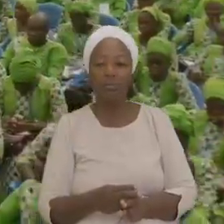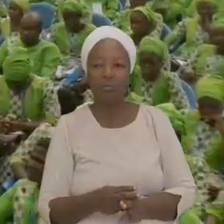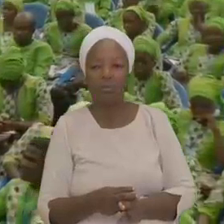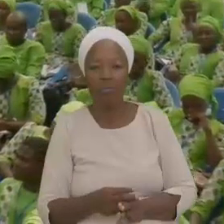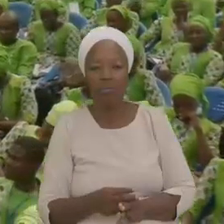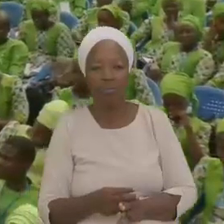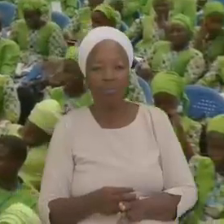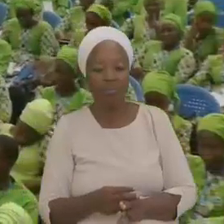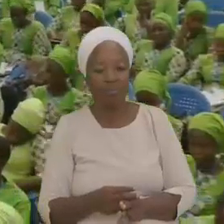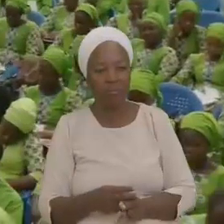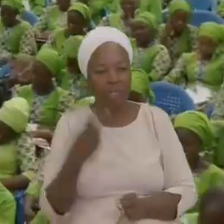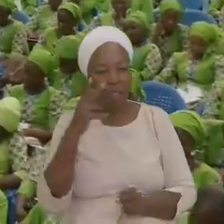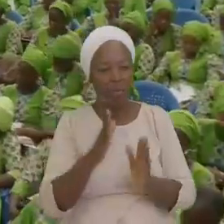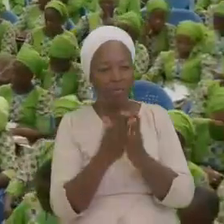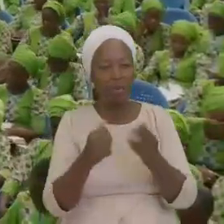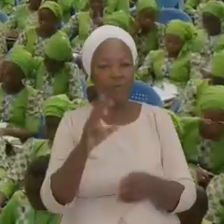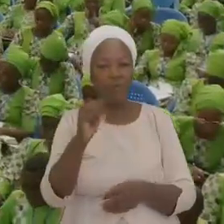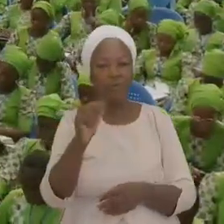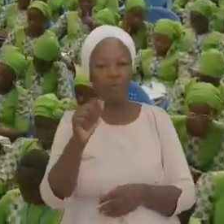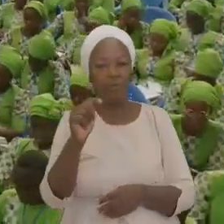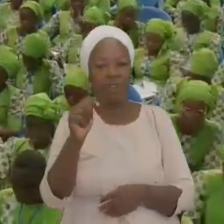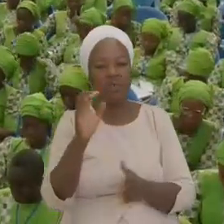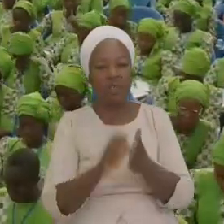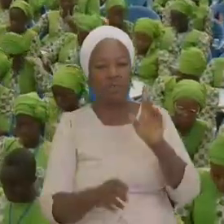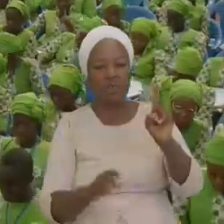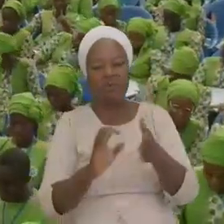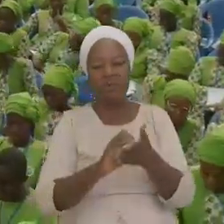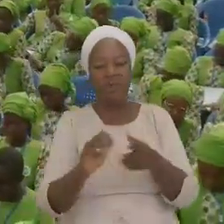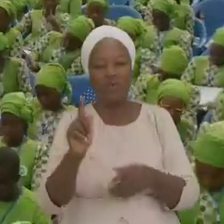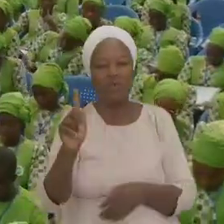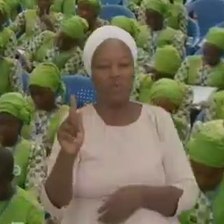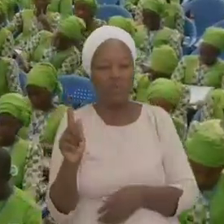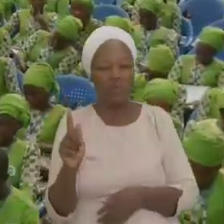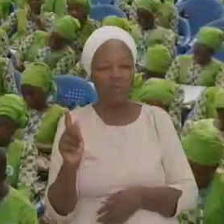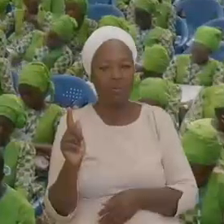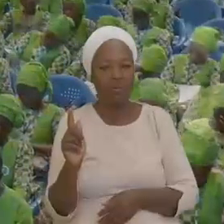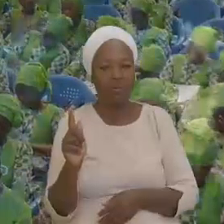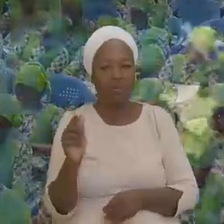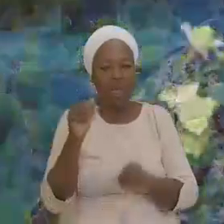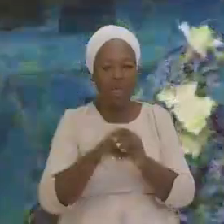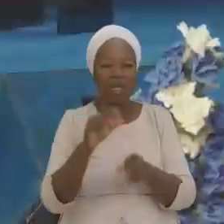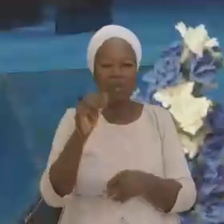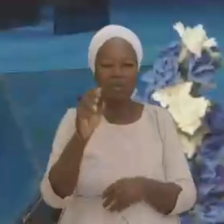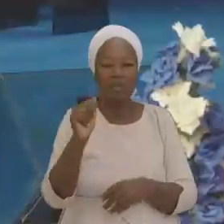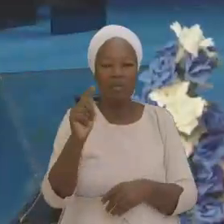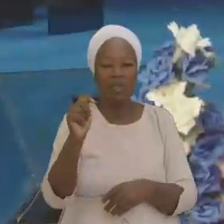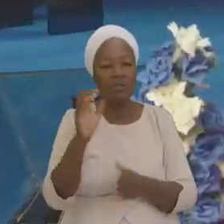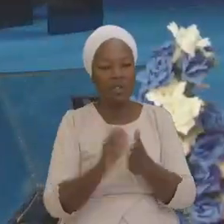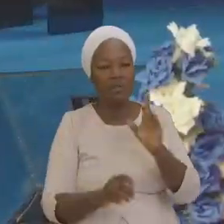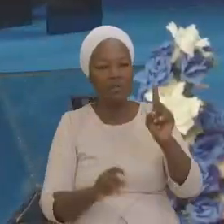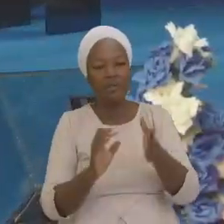Look at Matthew chapter 1, verse 21. In Matthew chapter 1, verse